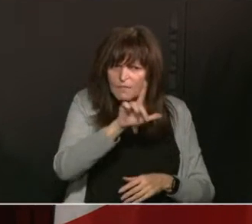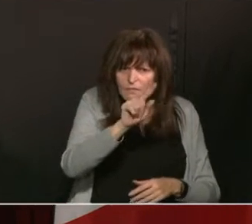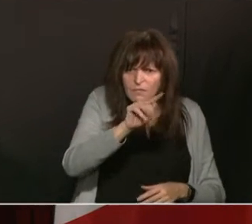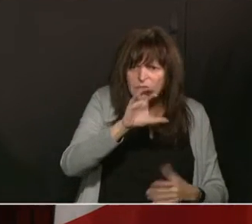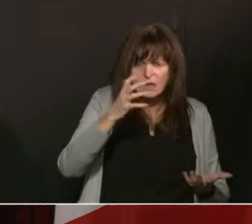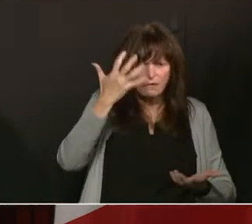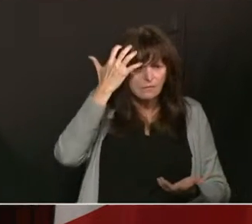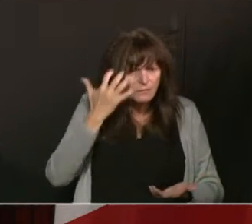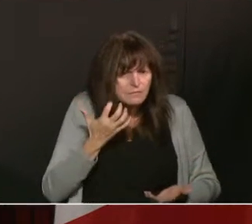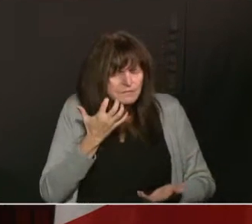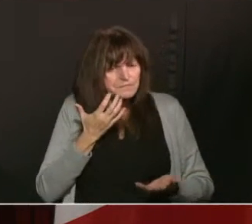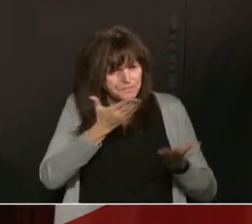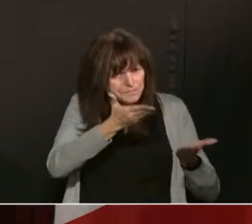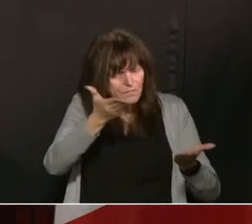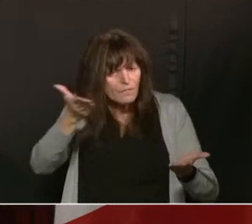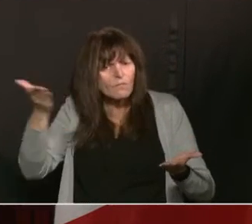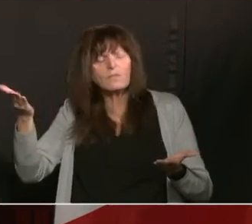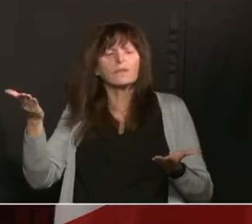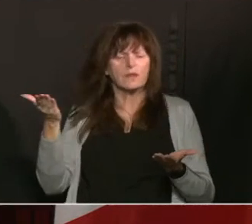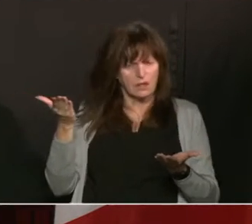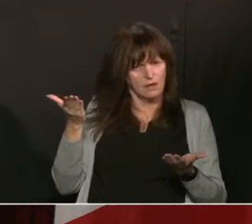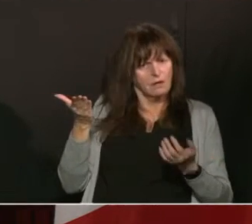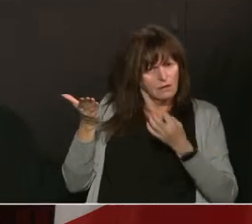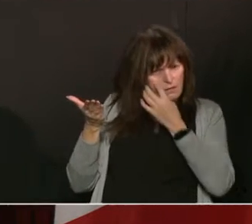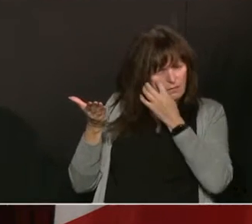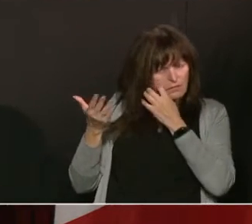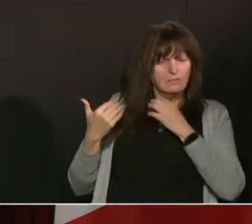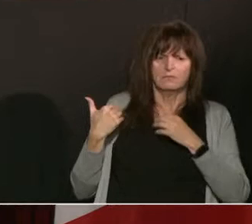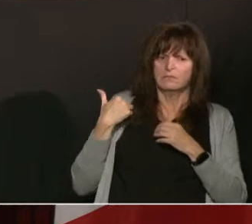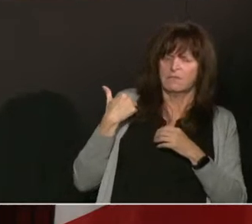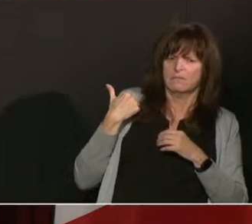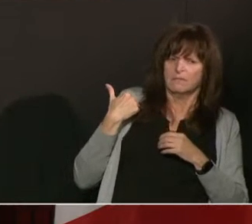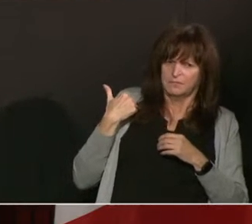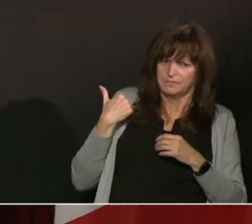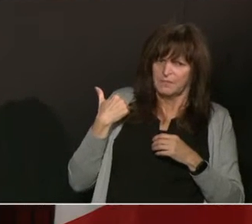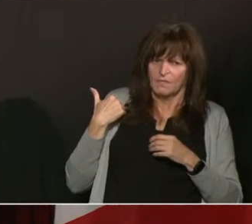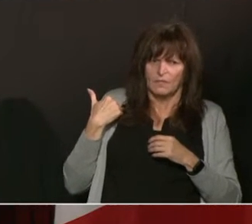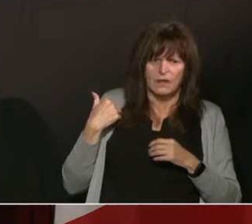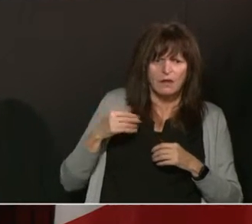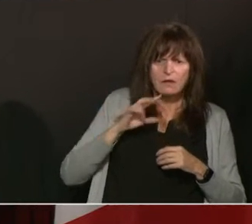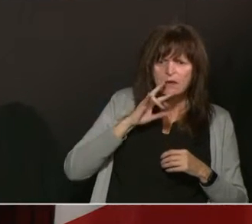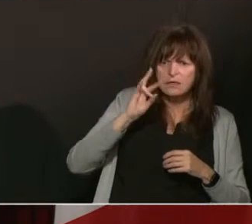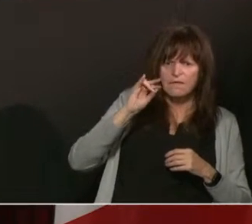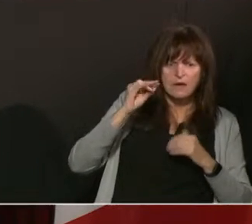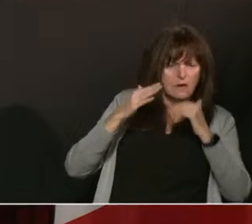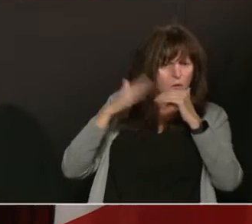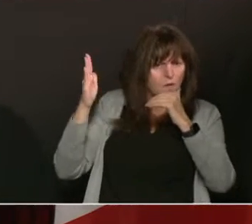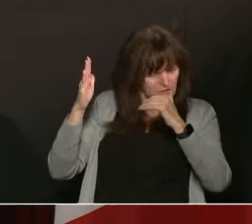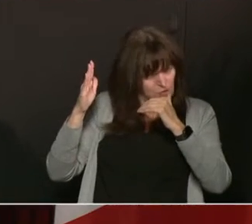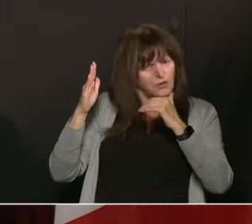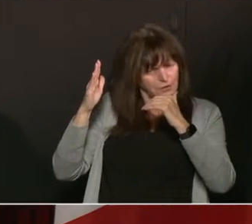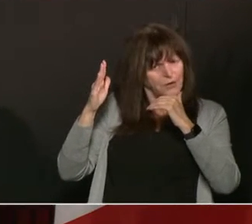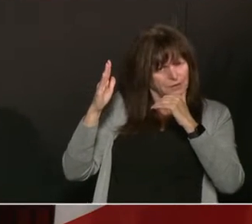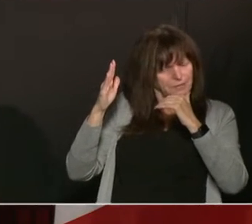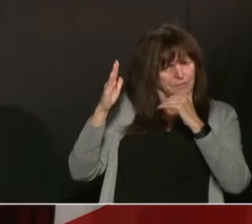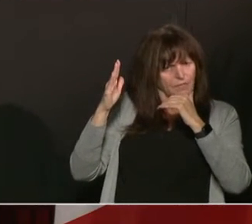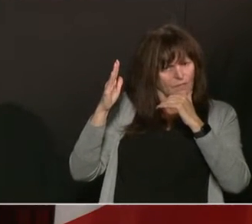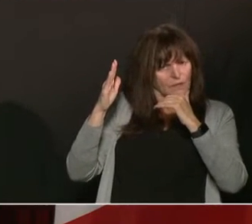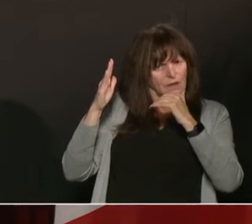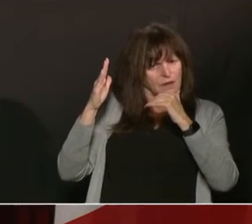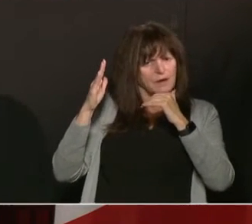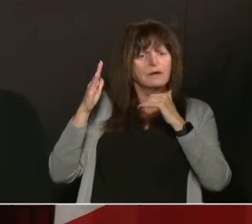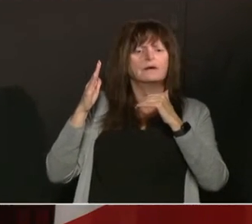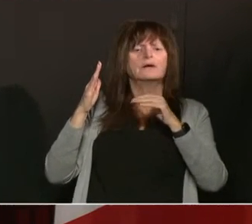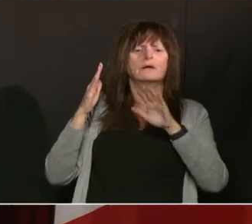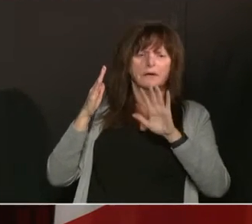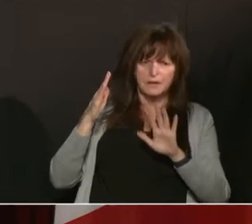age capacities for 70 and over at the population level several weeks ago. So I'm sorry some